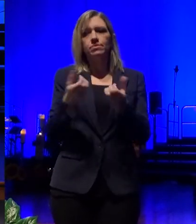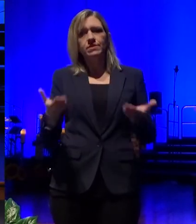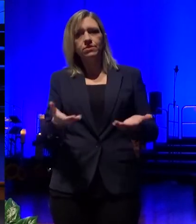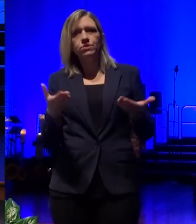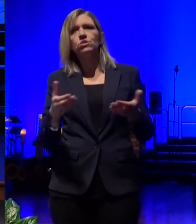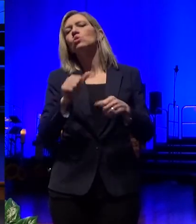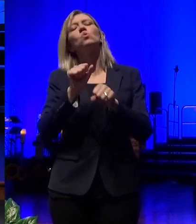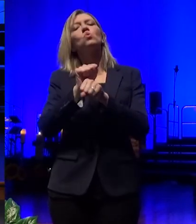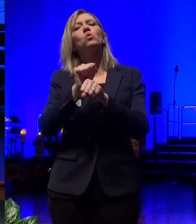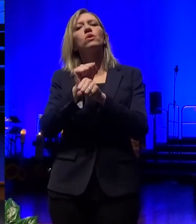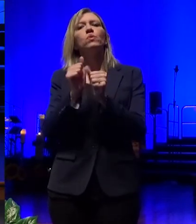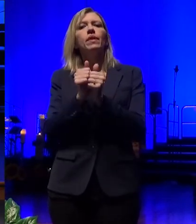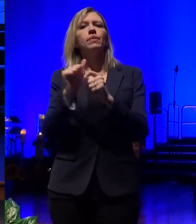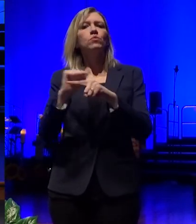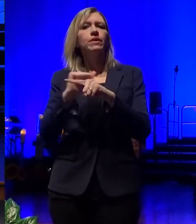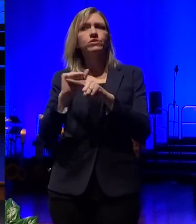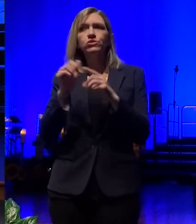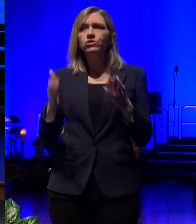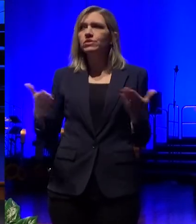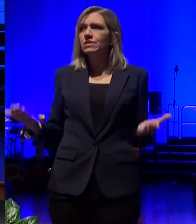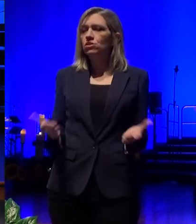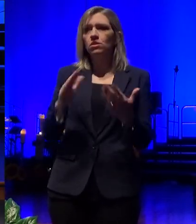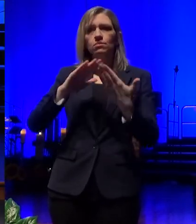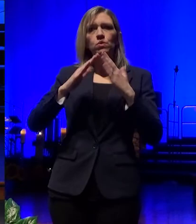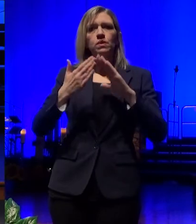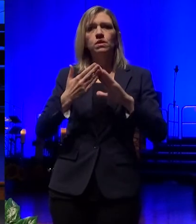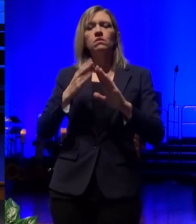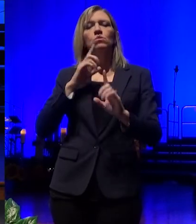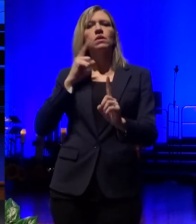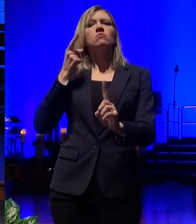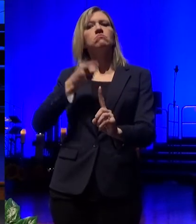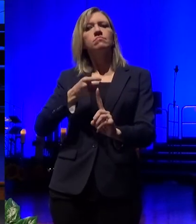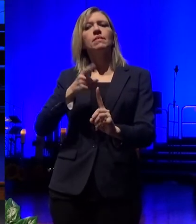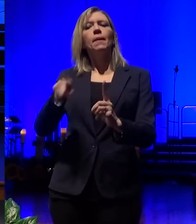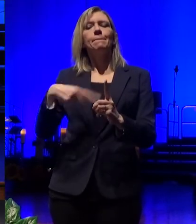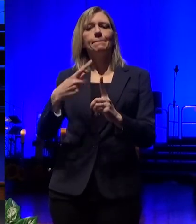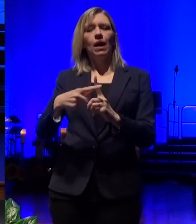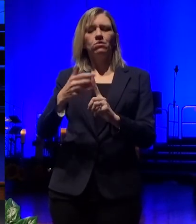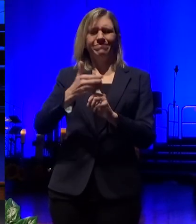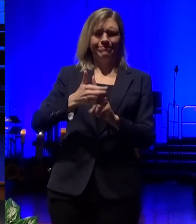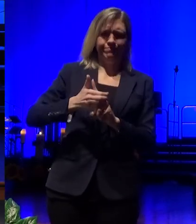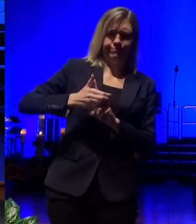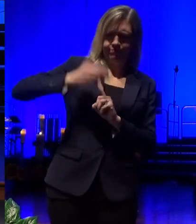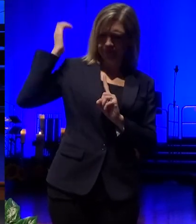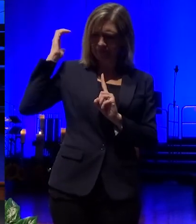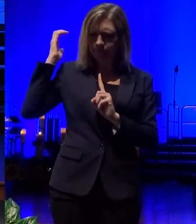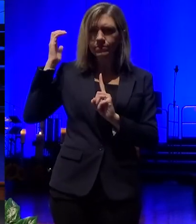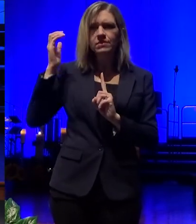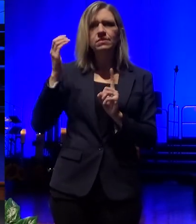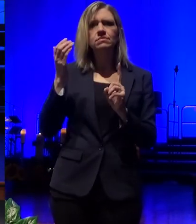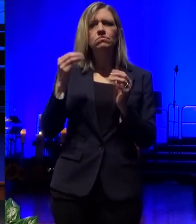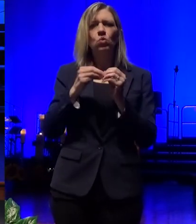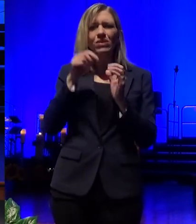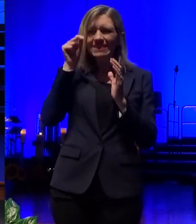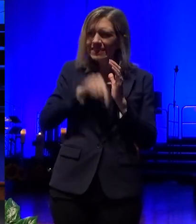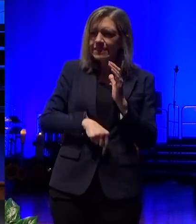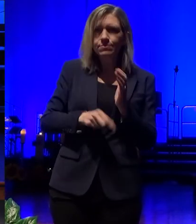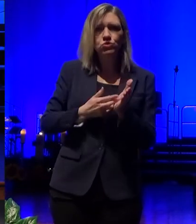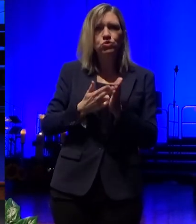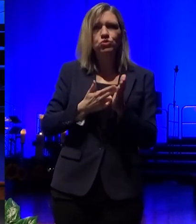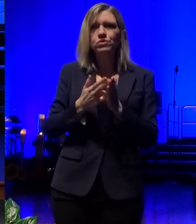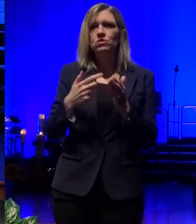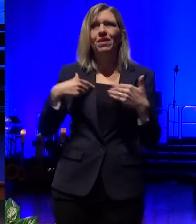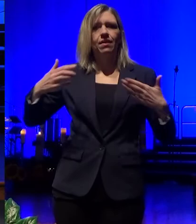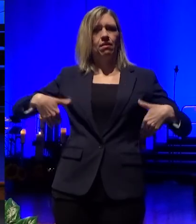do with practitioners is all about here in our community is revealing to ourselves some of those deeper truths that we haven't